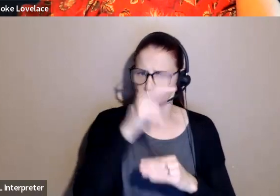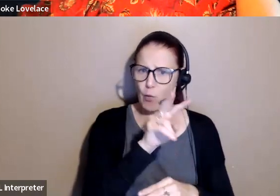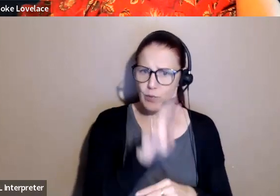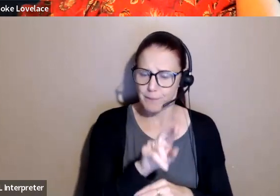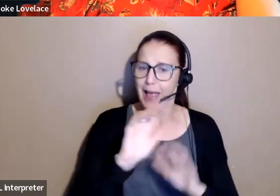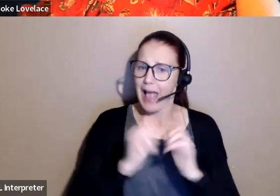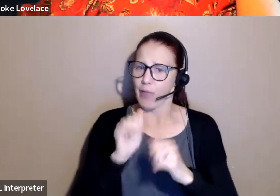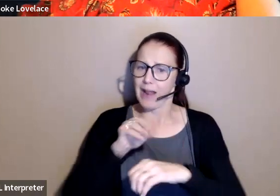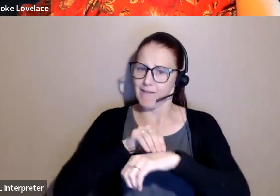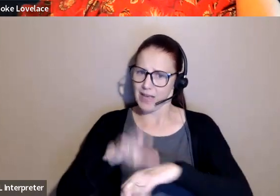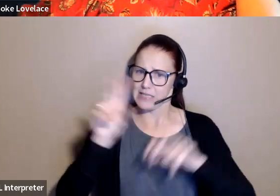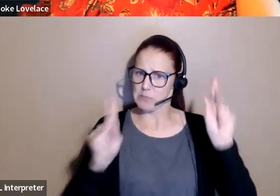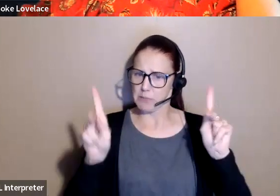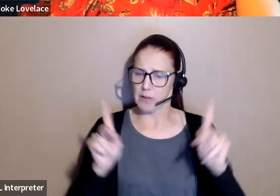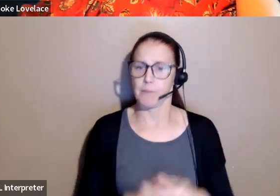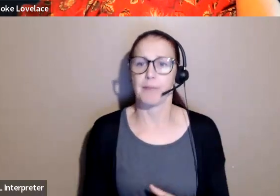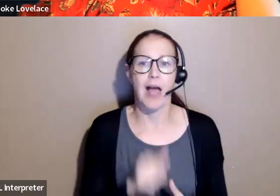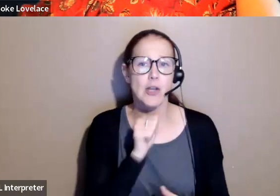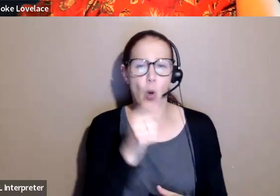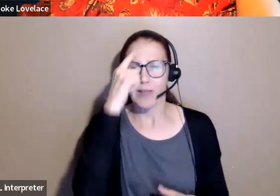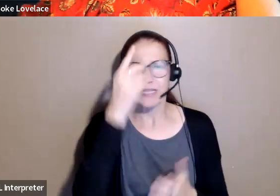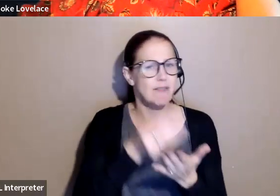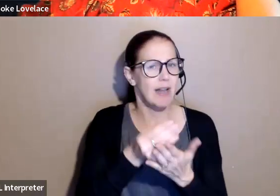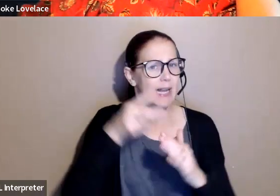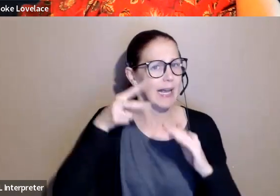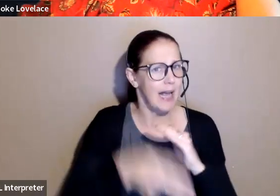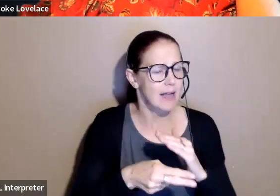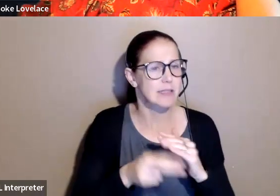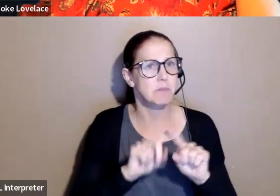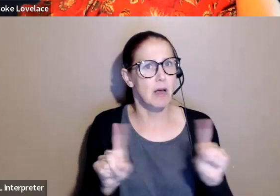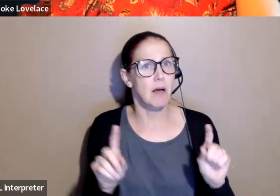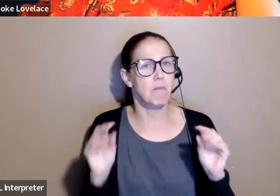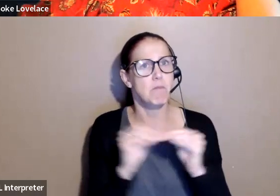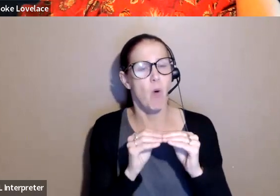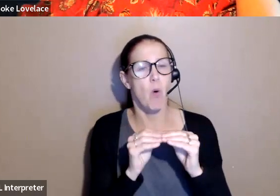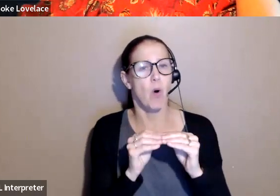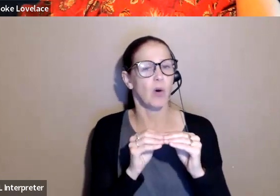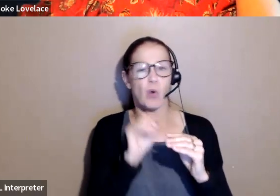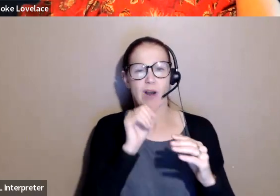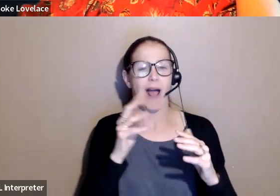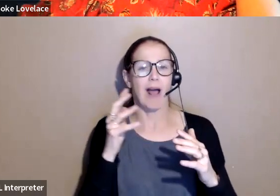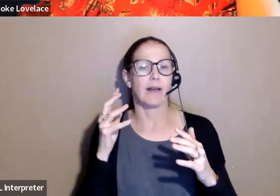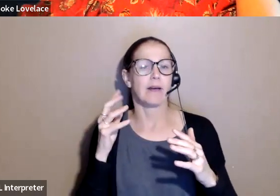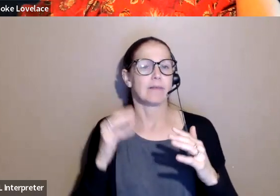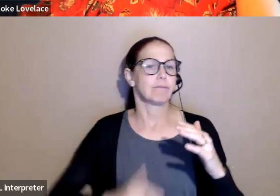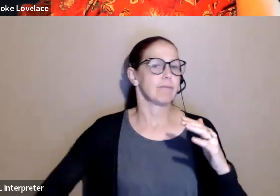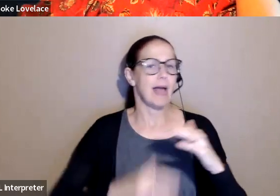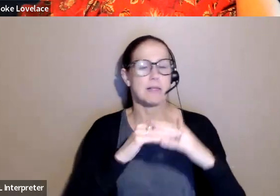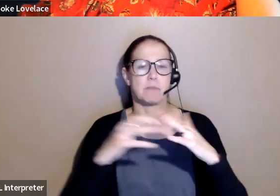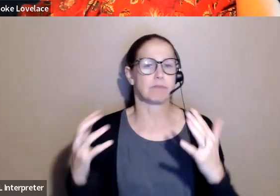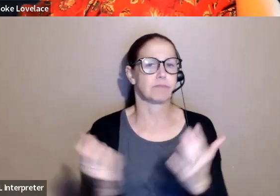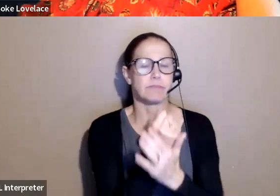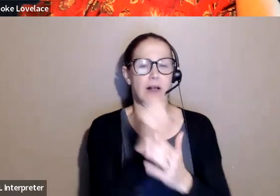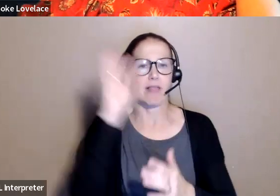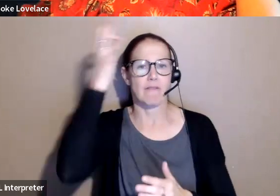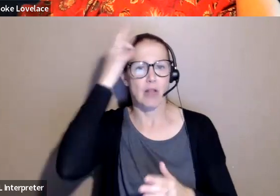affects citizens. I don't think it's funding cuts. It's just we're not maximizing the federal match. Eric's